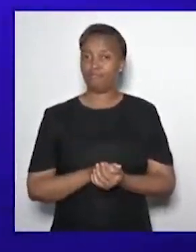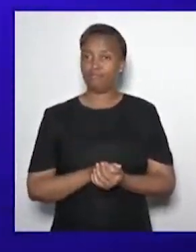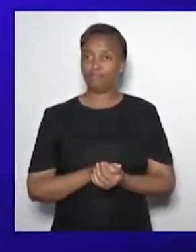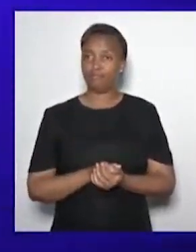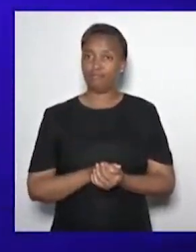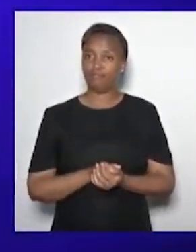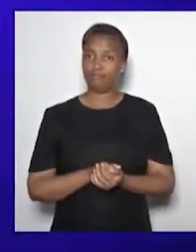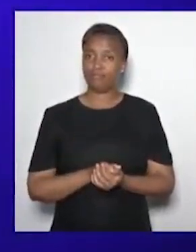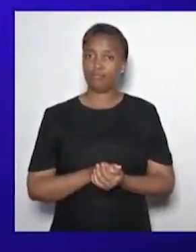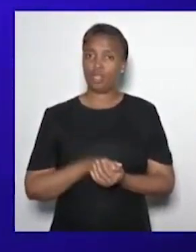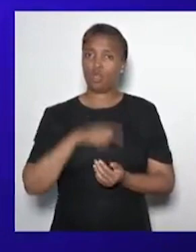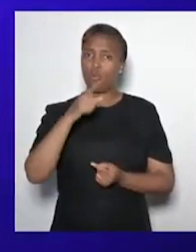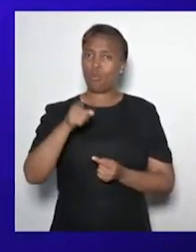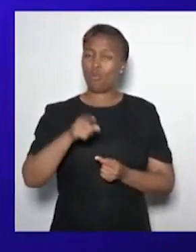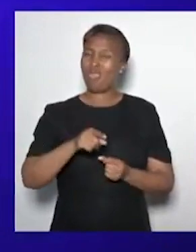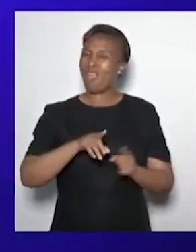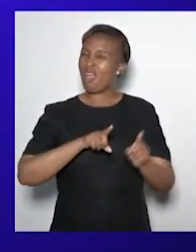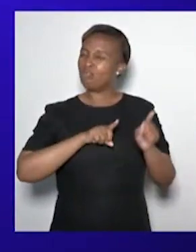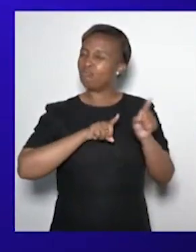are exceeding,